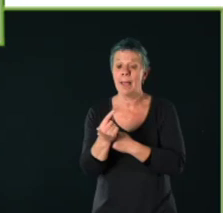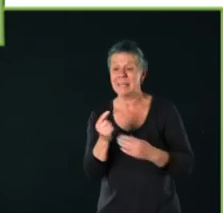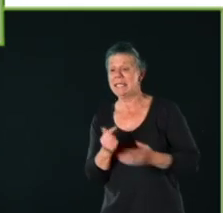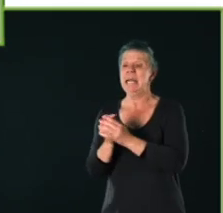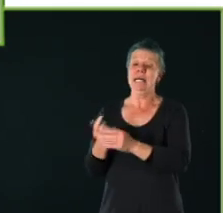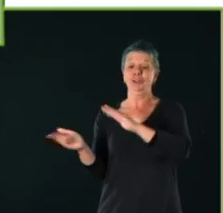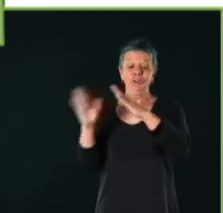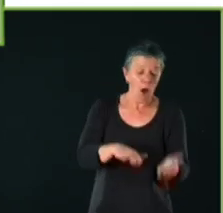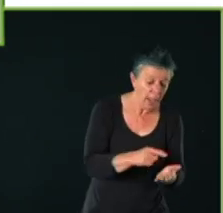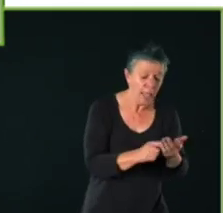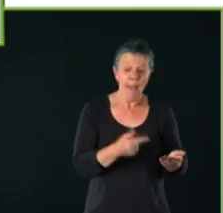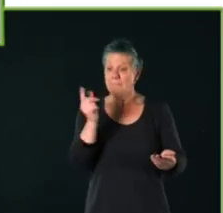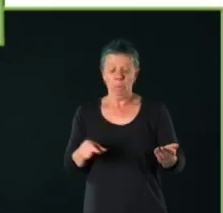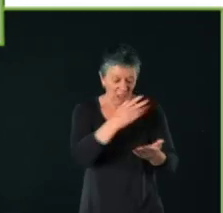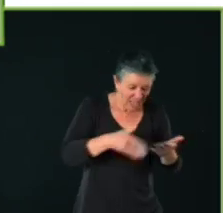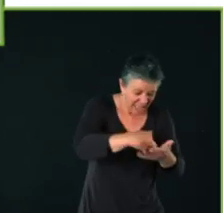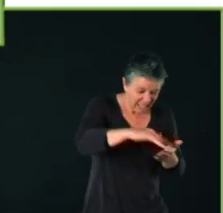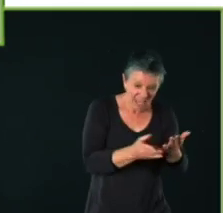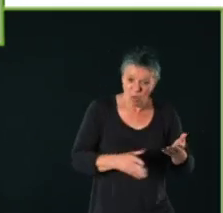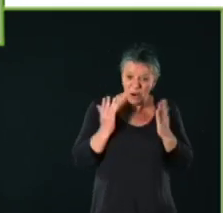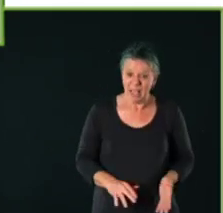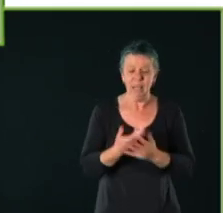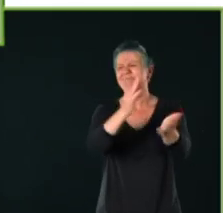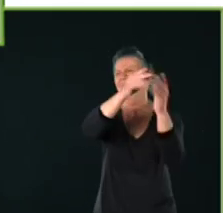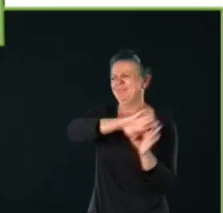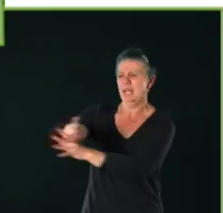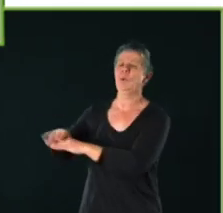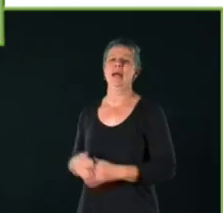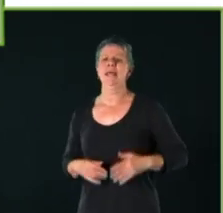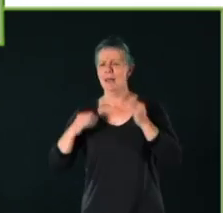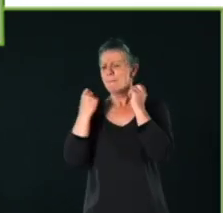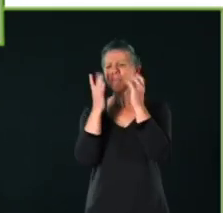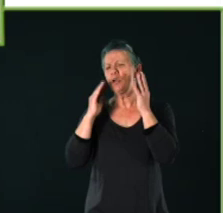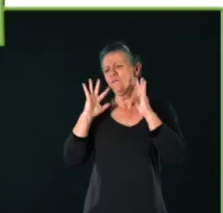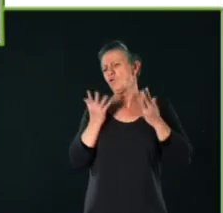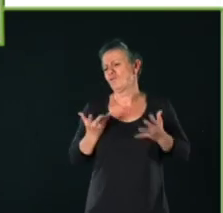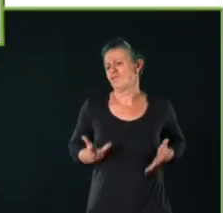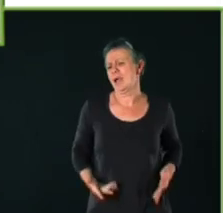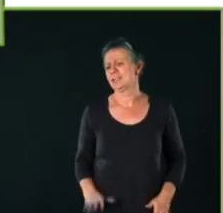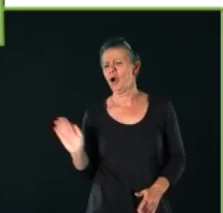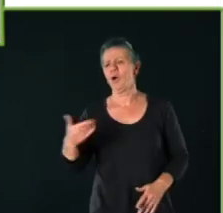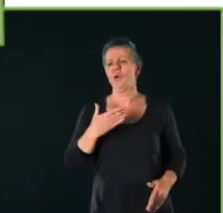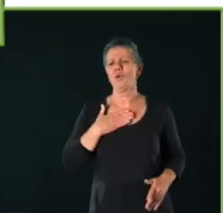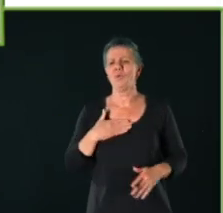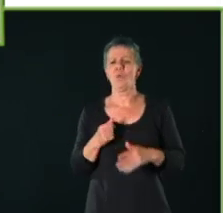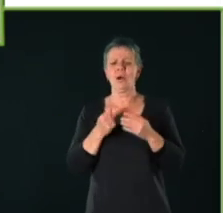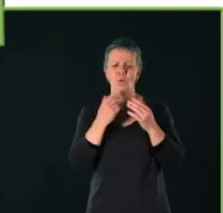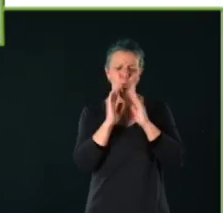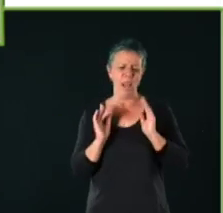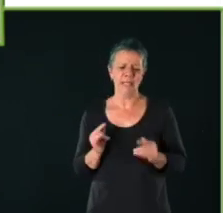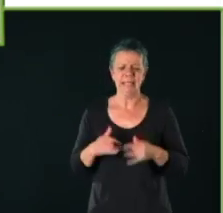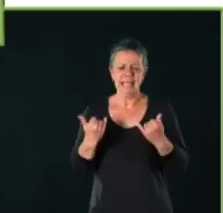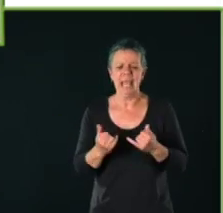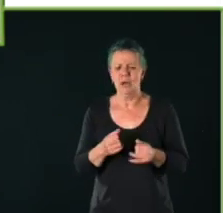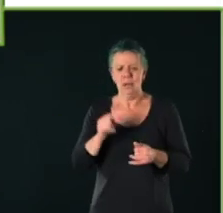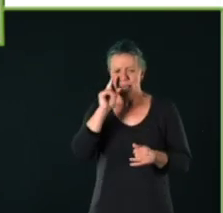has cut it open and destroyed her body. Anyway, this one I love. It's a winter halter. She's wearing a gorgeous dress, and we all want to wear it. I can't